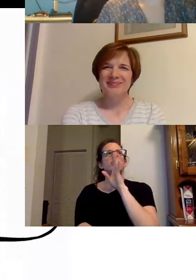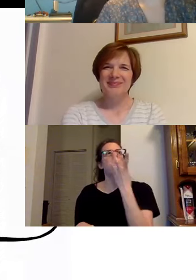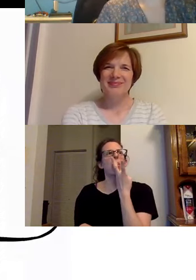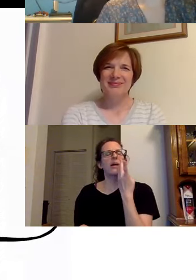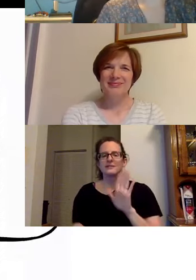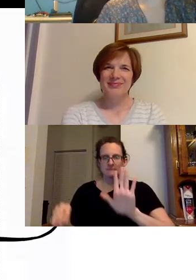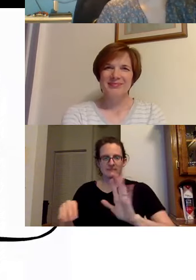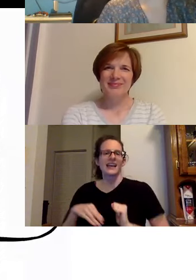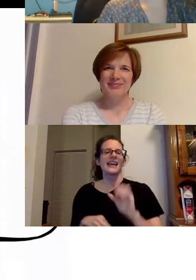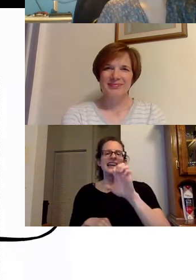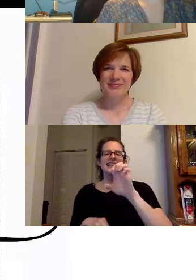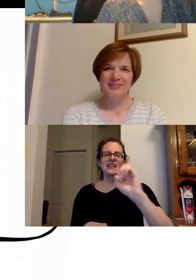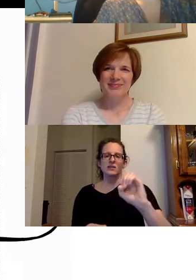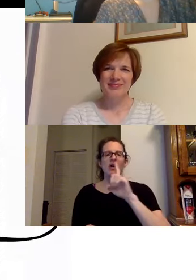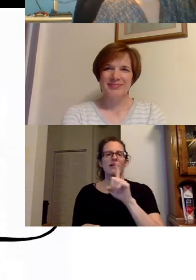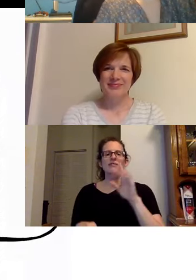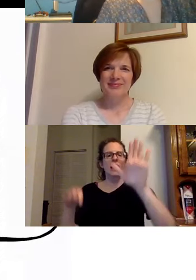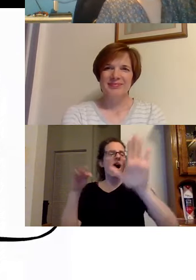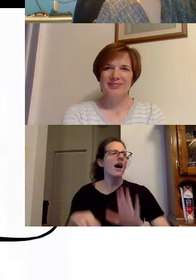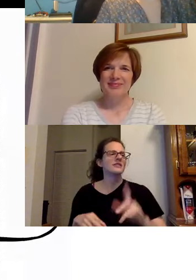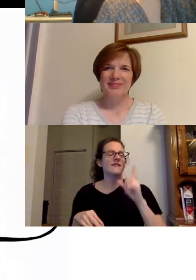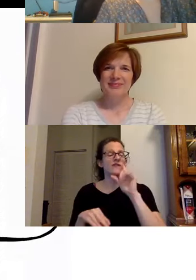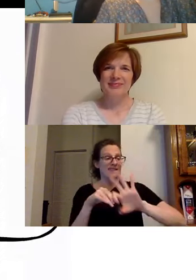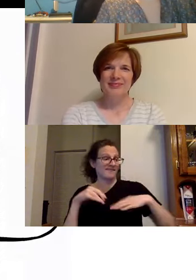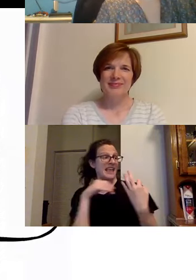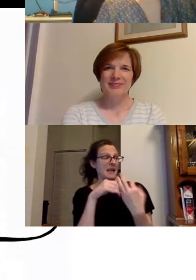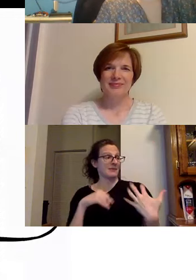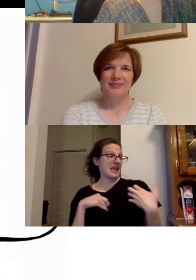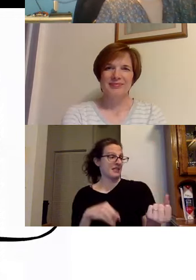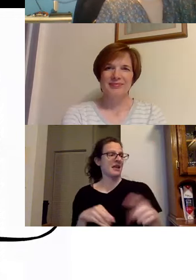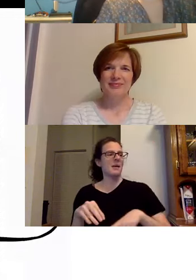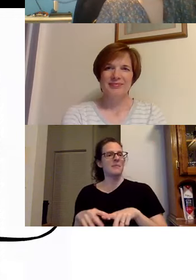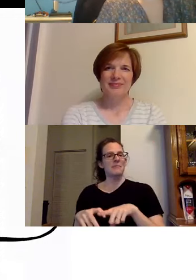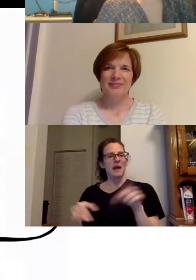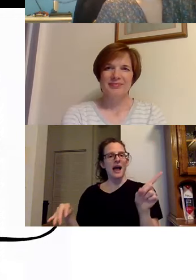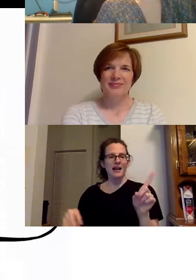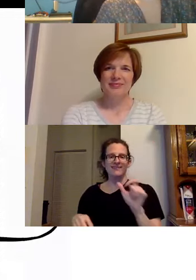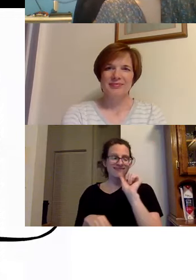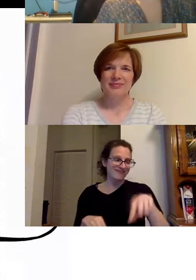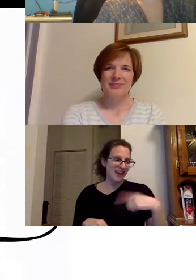essential oils are amazing for keeping your human family healthy, but